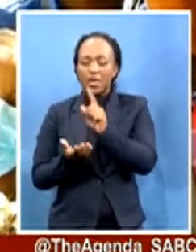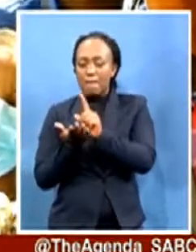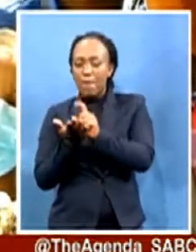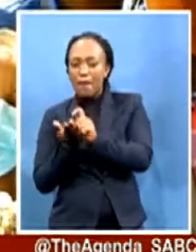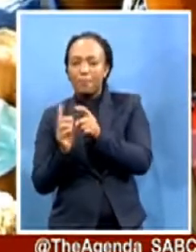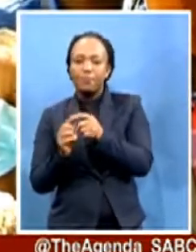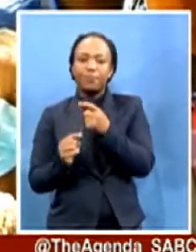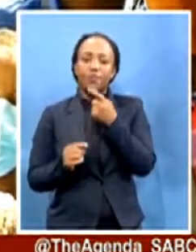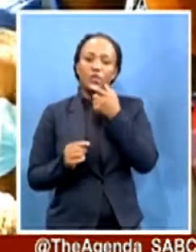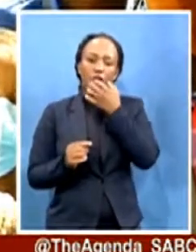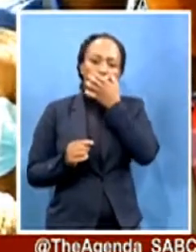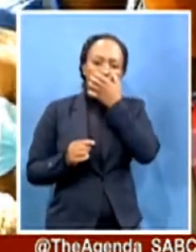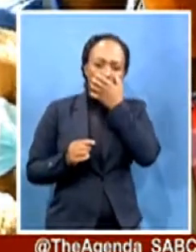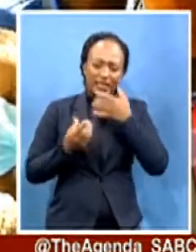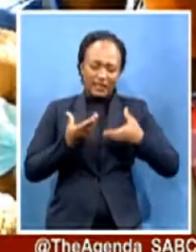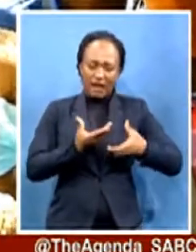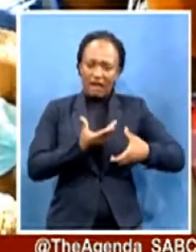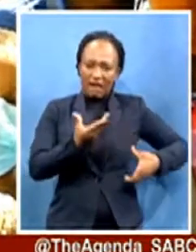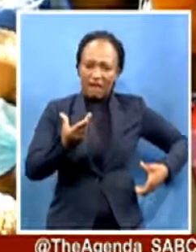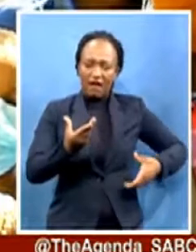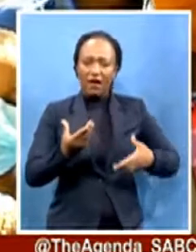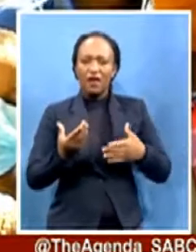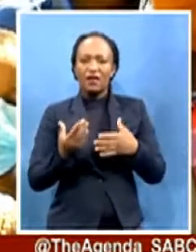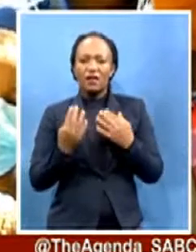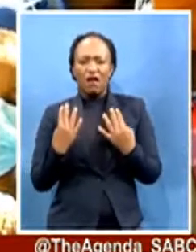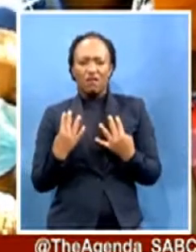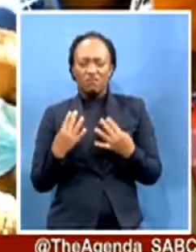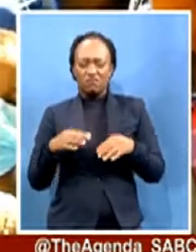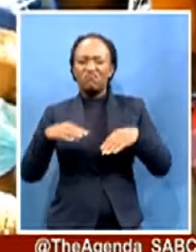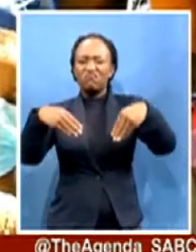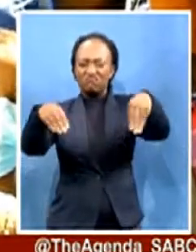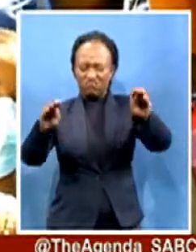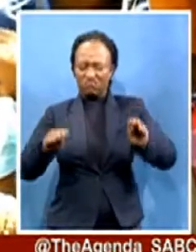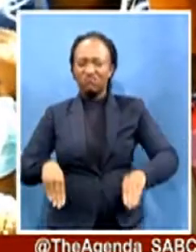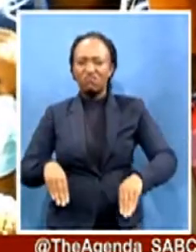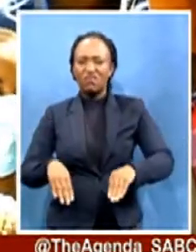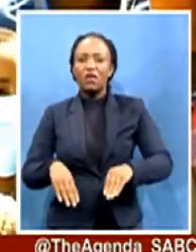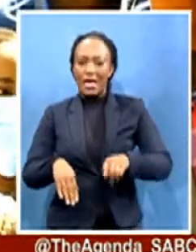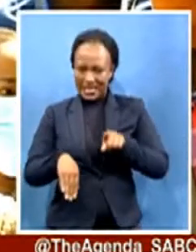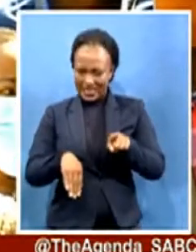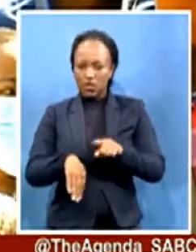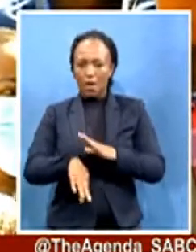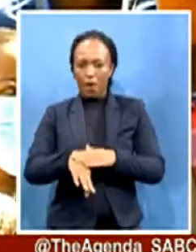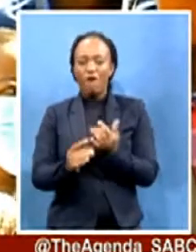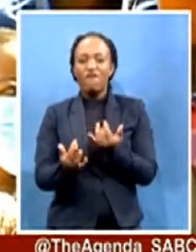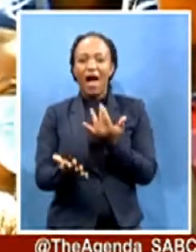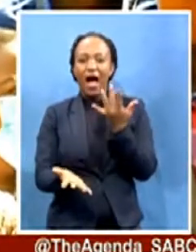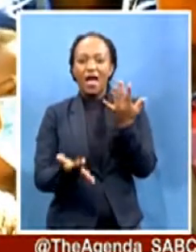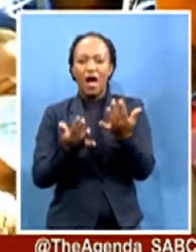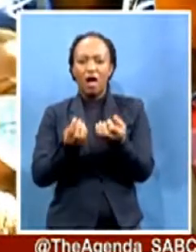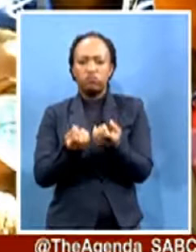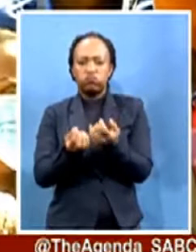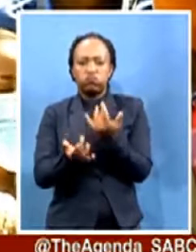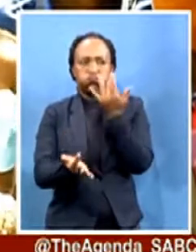linen. A lot of that becomes a problem that creates a difficulty in controlling the fire.